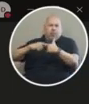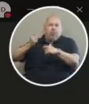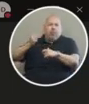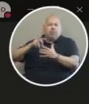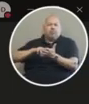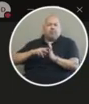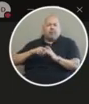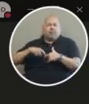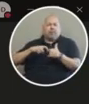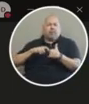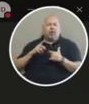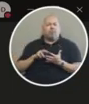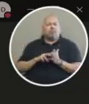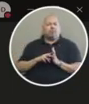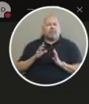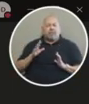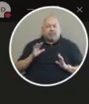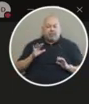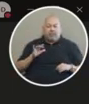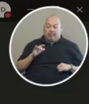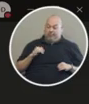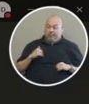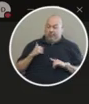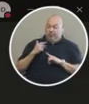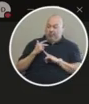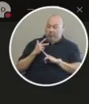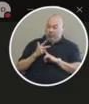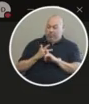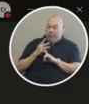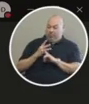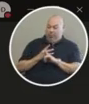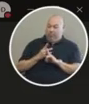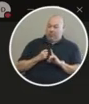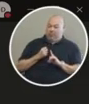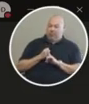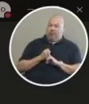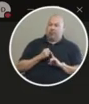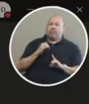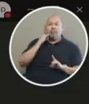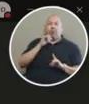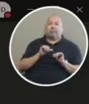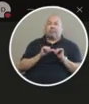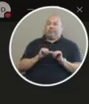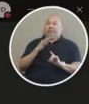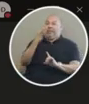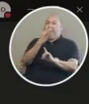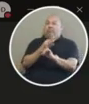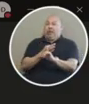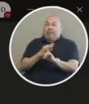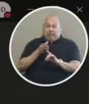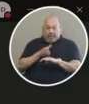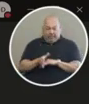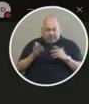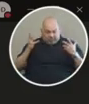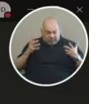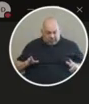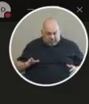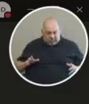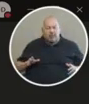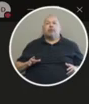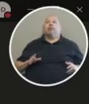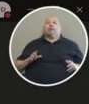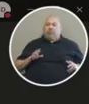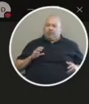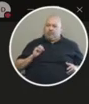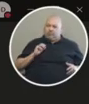by suspended, it means, let's say this lasts 3 or 4 months and it has an impact to us of 9 months. Then we would resume normal activity back